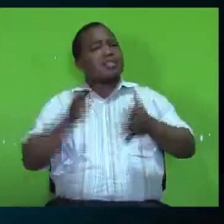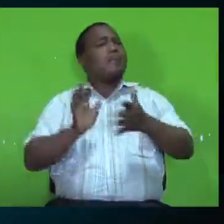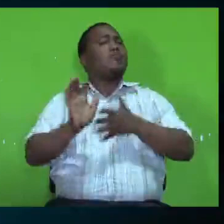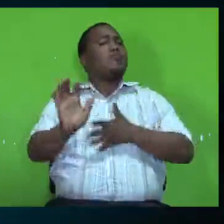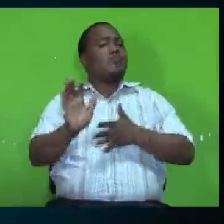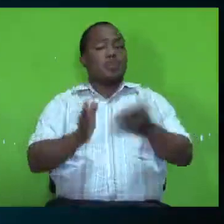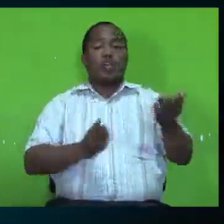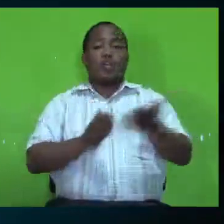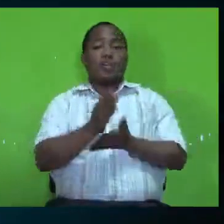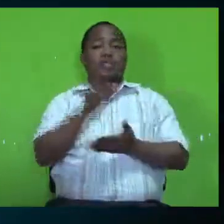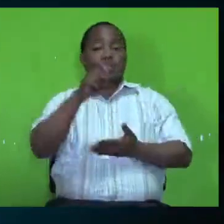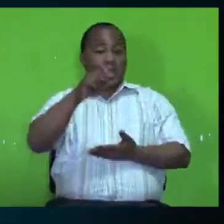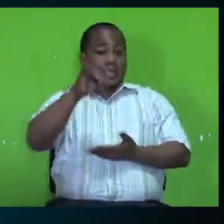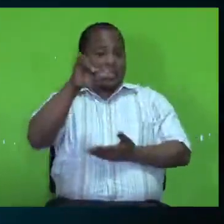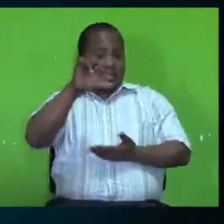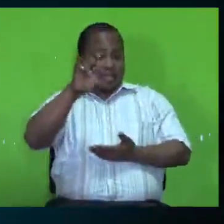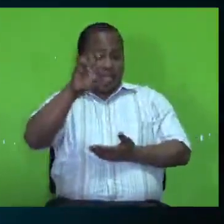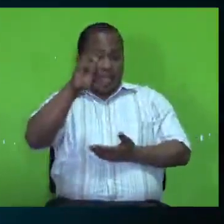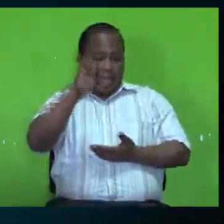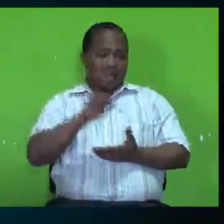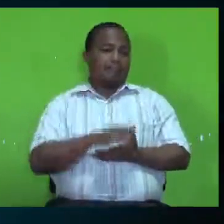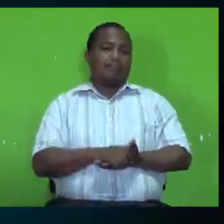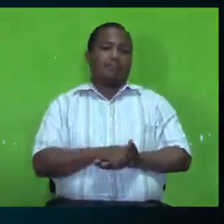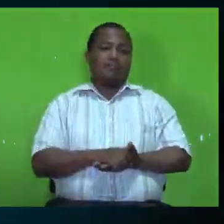through xylem vessels?